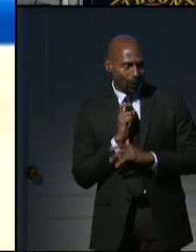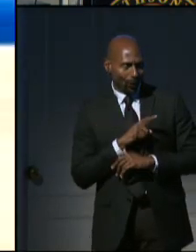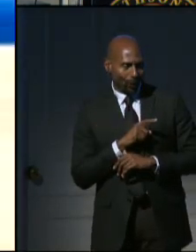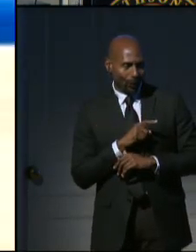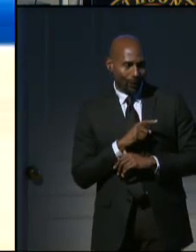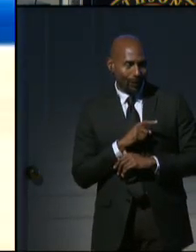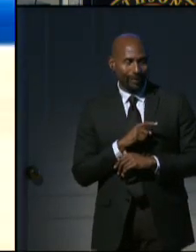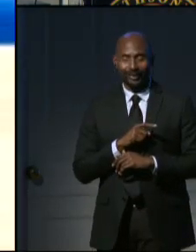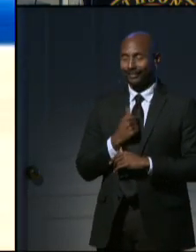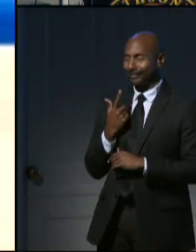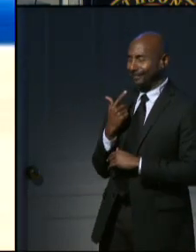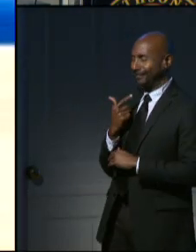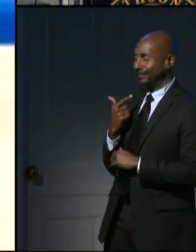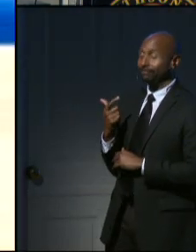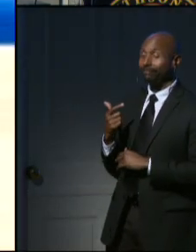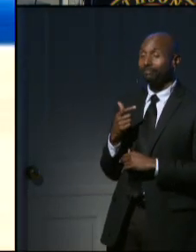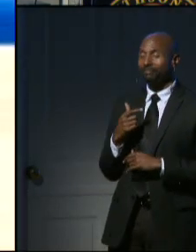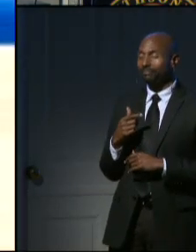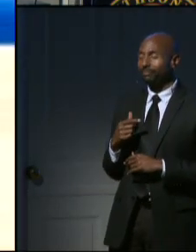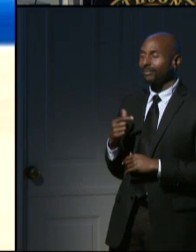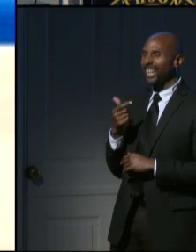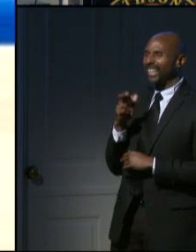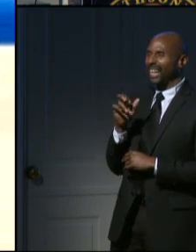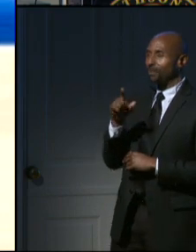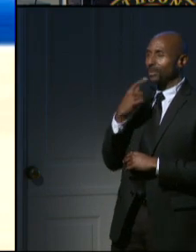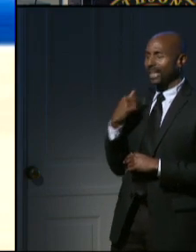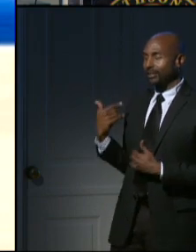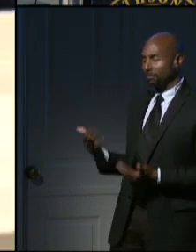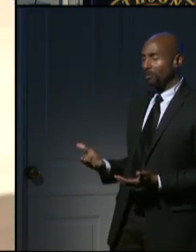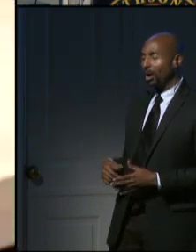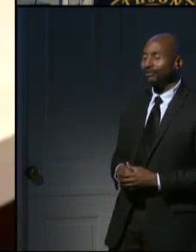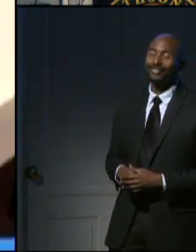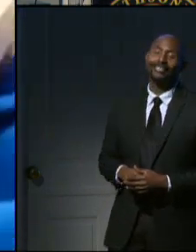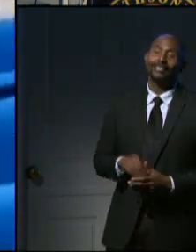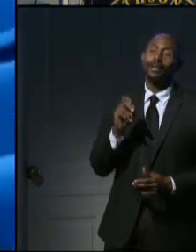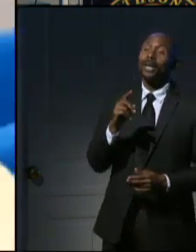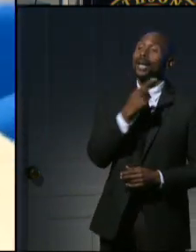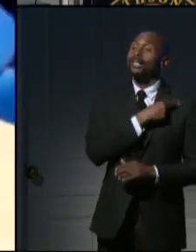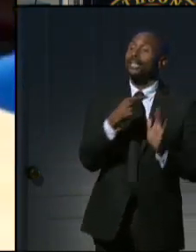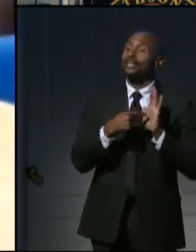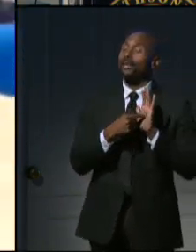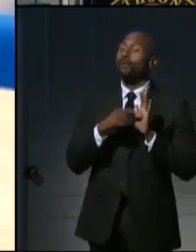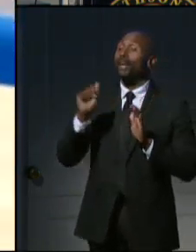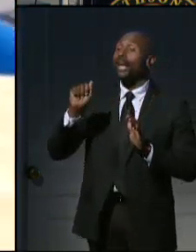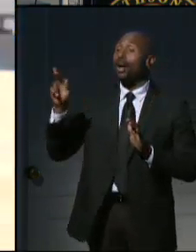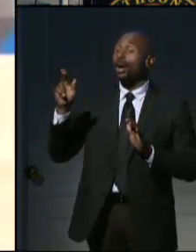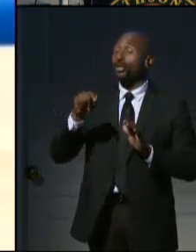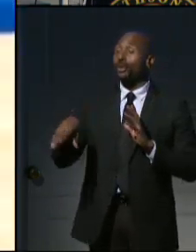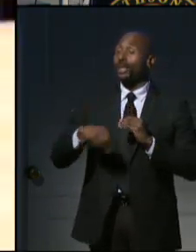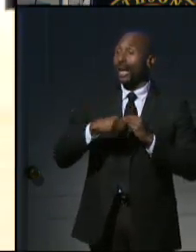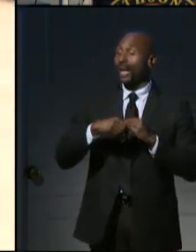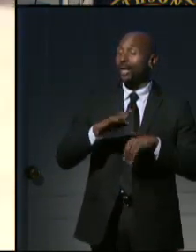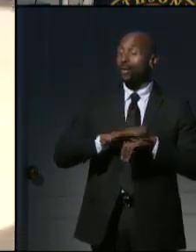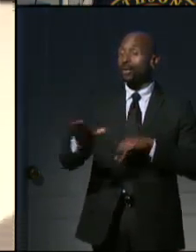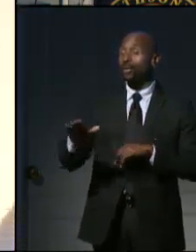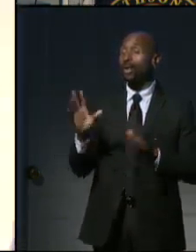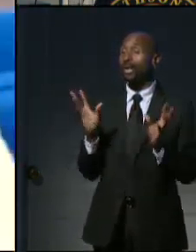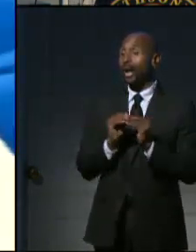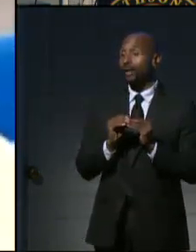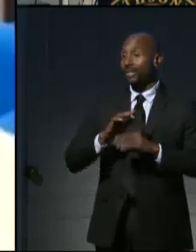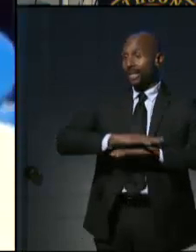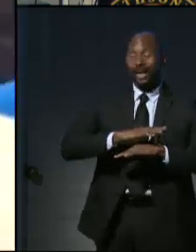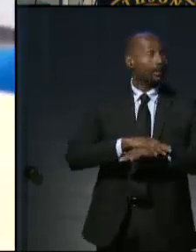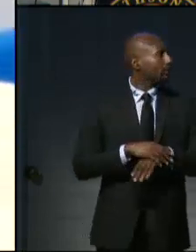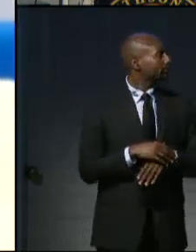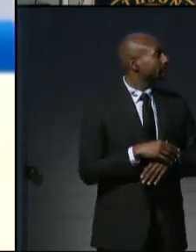I'll just move on to the next. So this is an example of the AR that you can put it on your conference table or next to